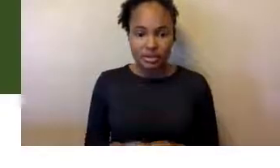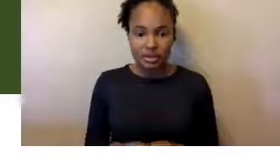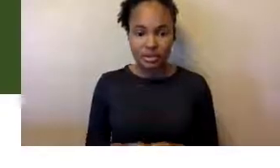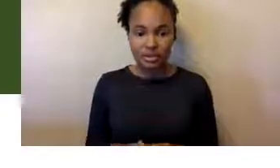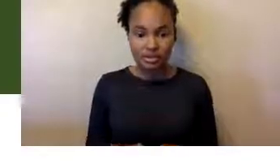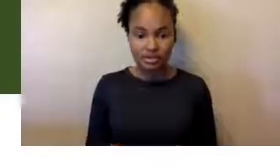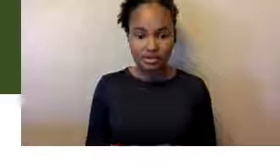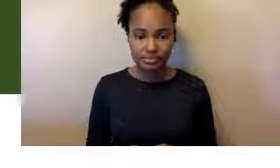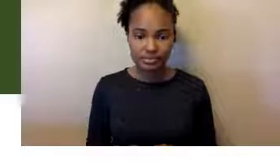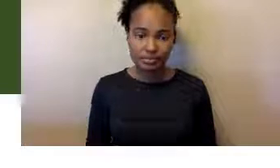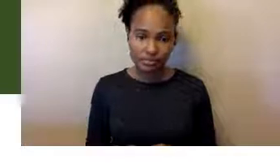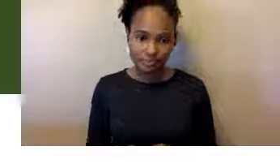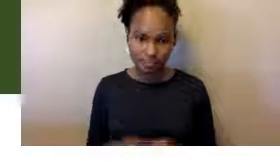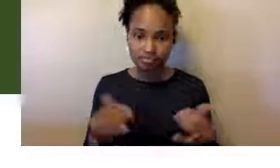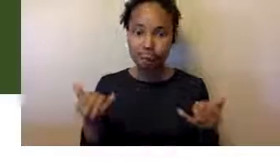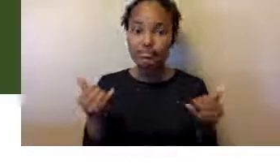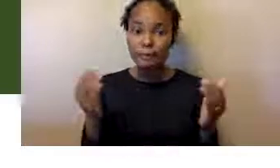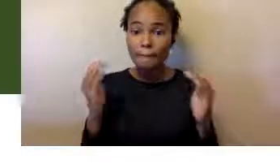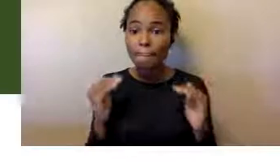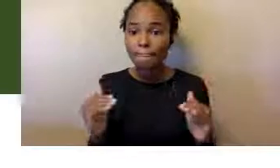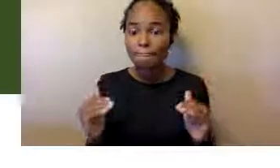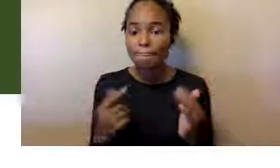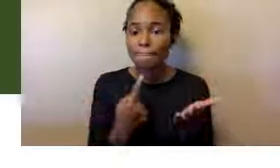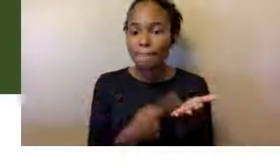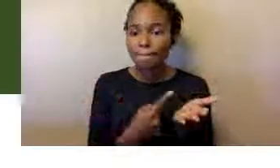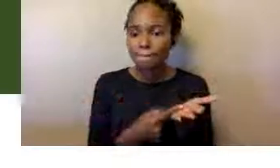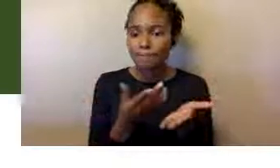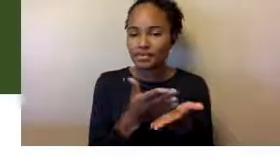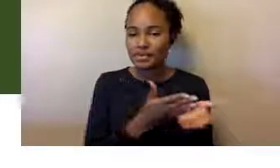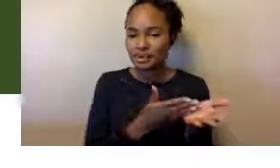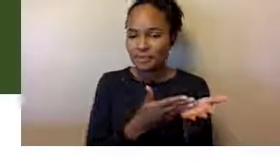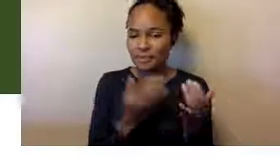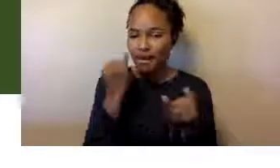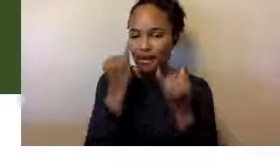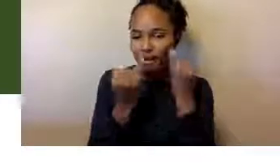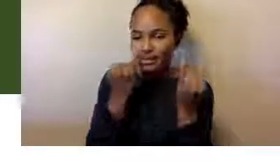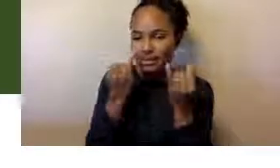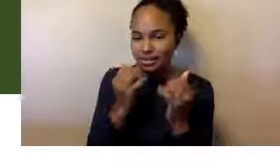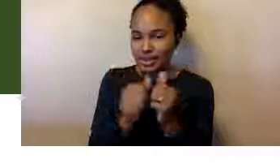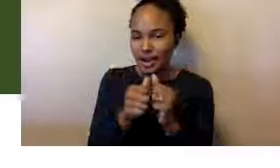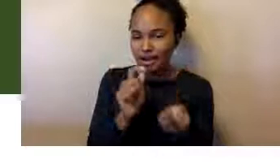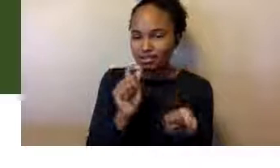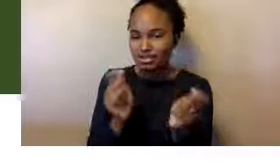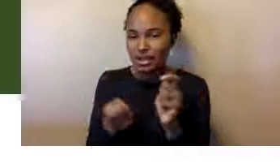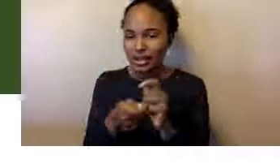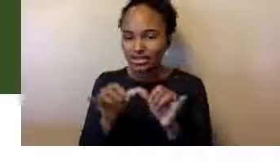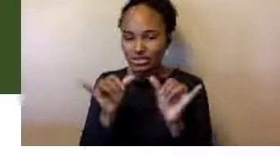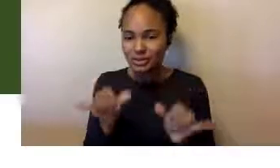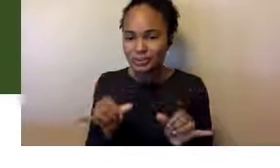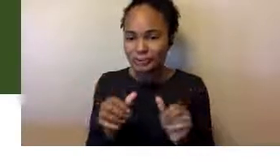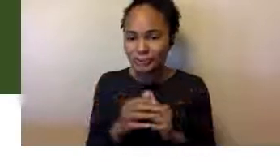Now, I'm just going to discuss some ideas for reform. So there was a paper